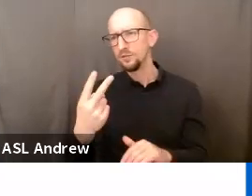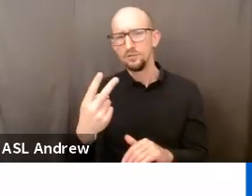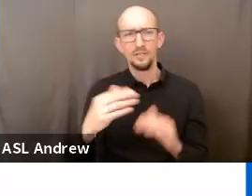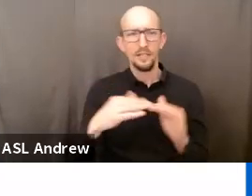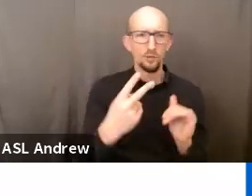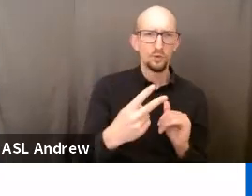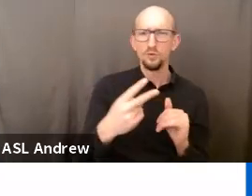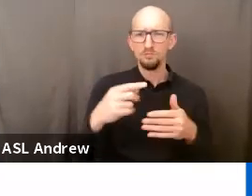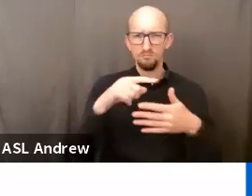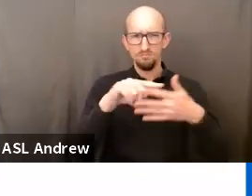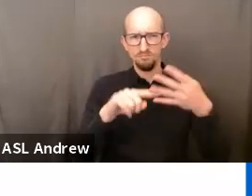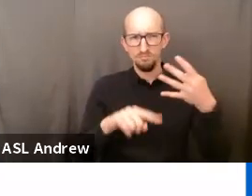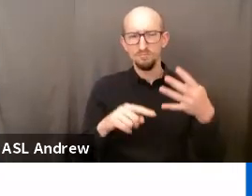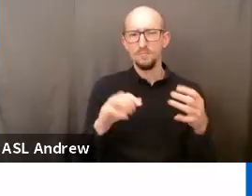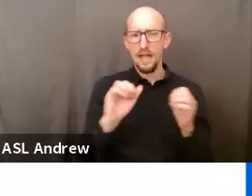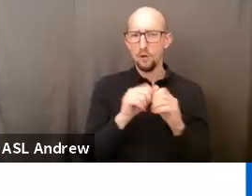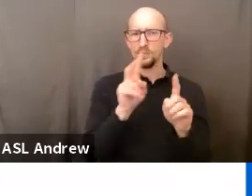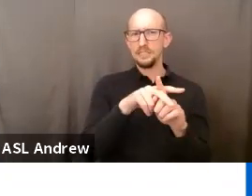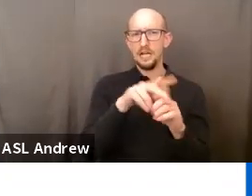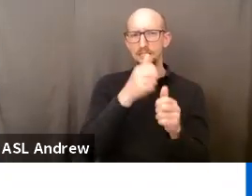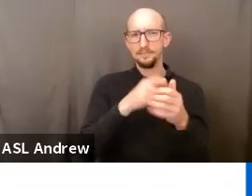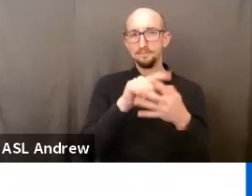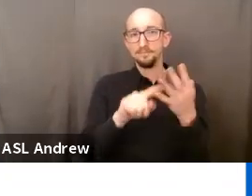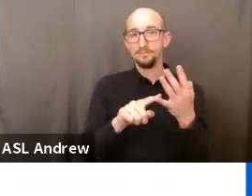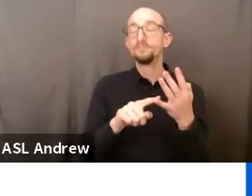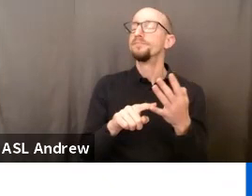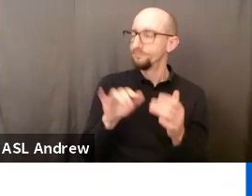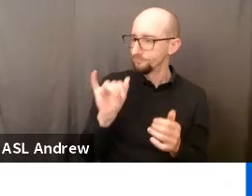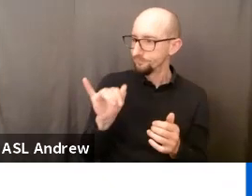etc. So it's the same